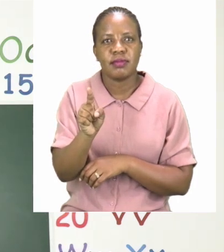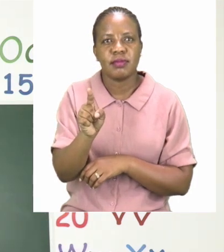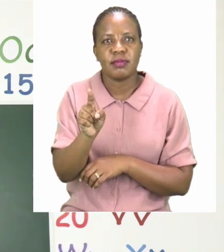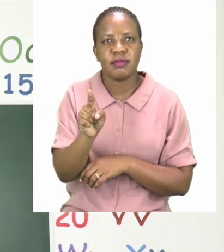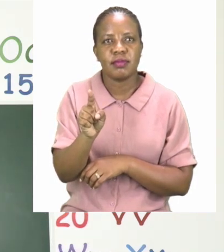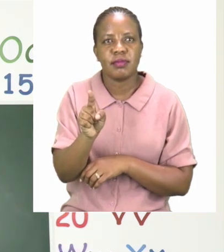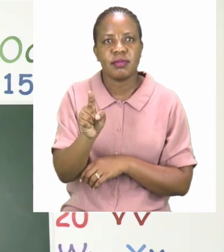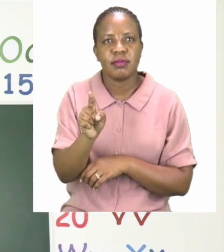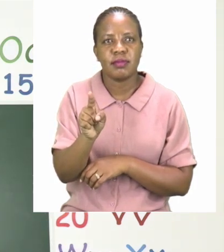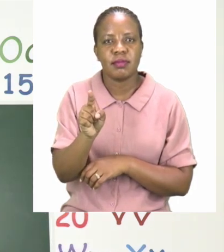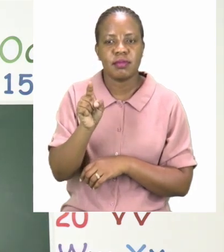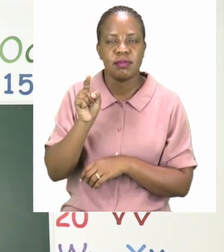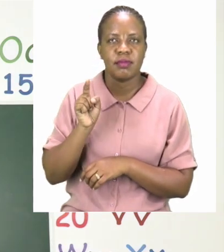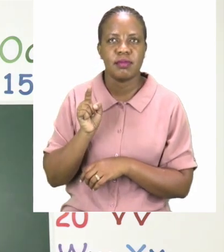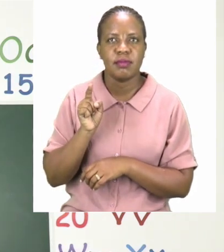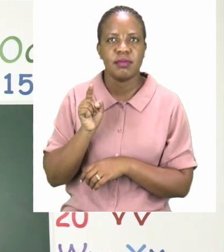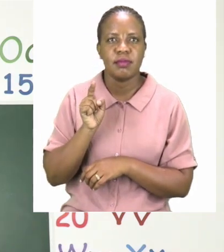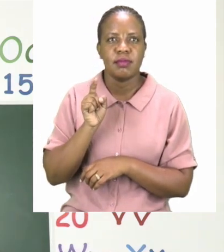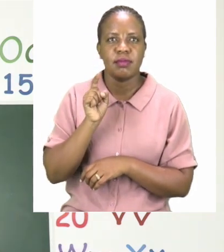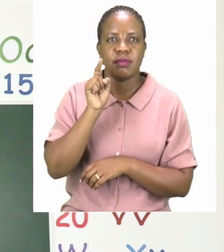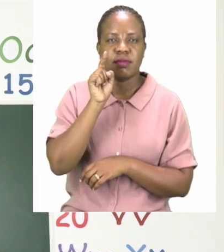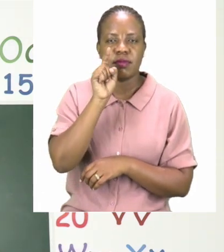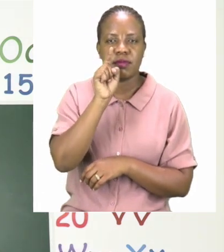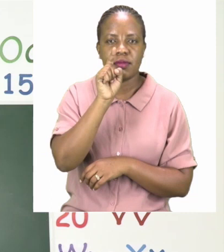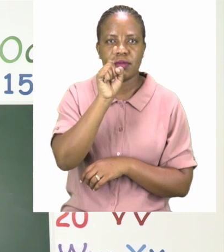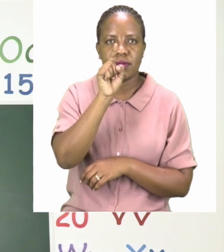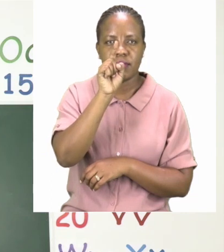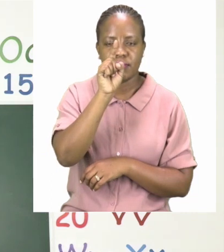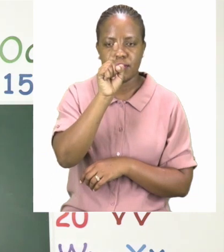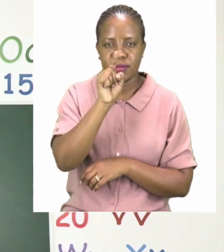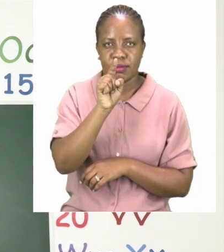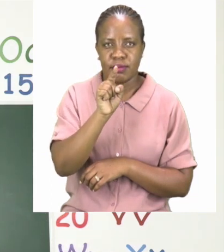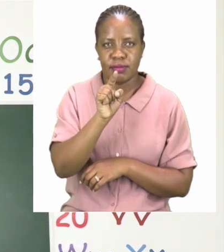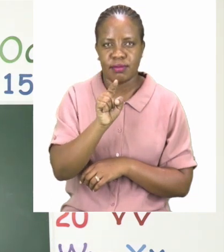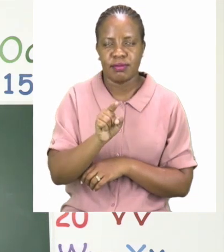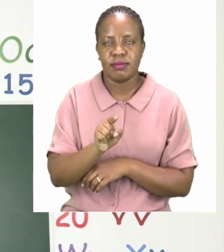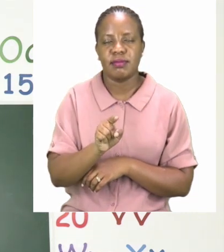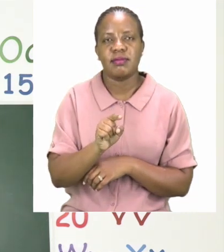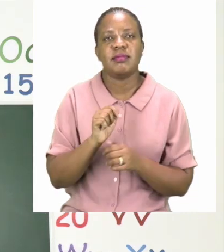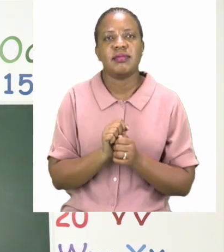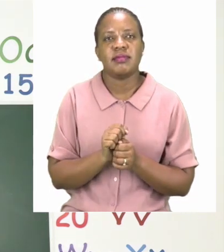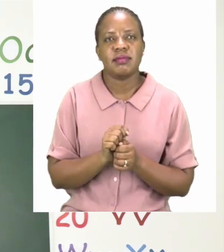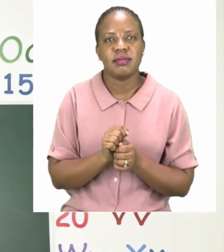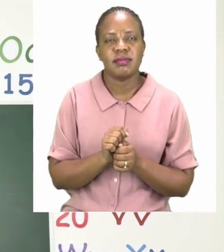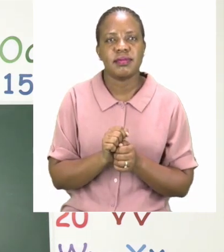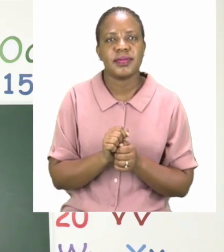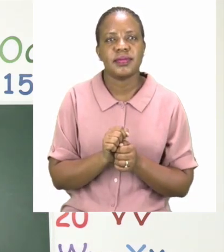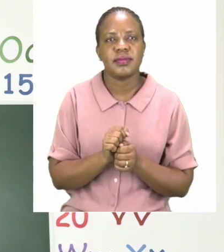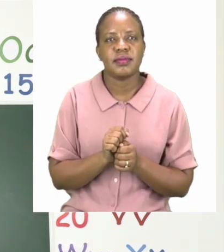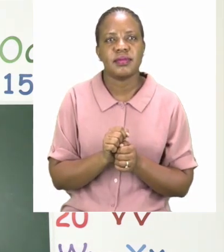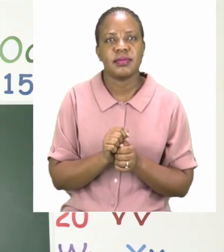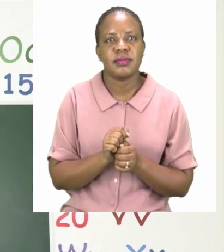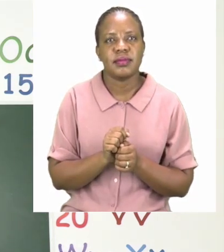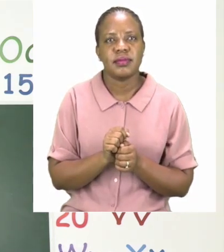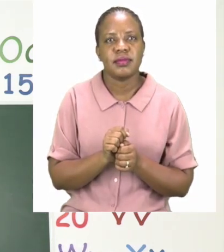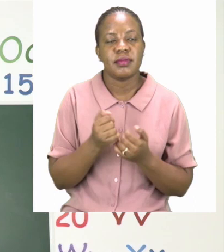and we lift up our pencil, and in the middle we say 4. So we are done with